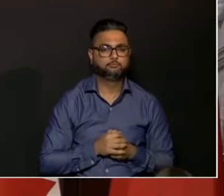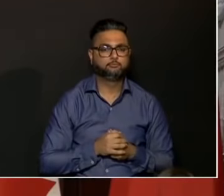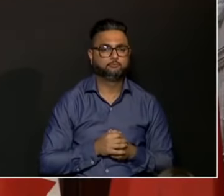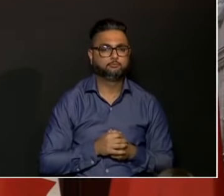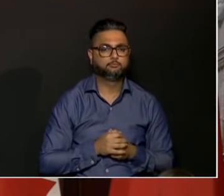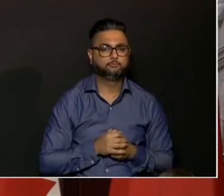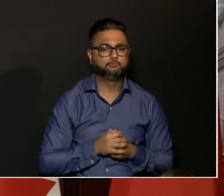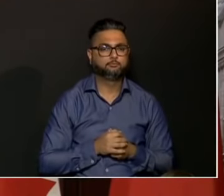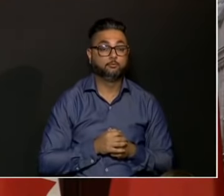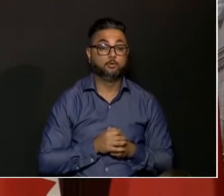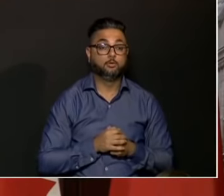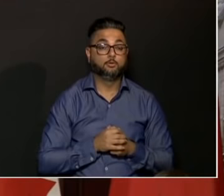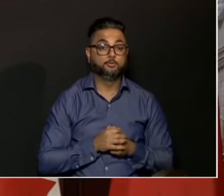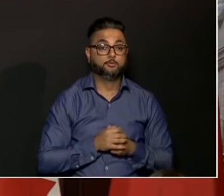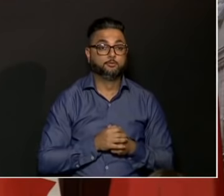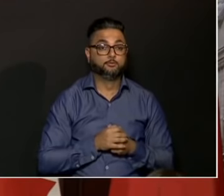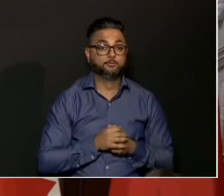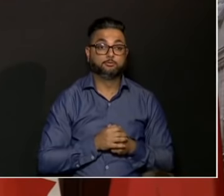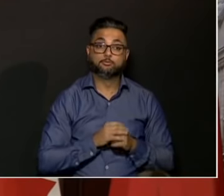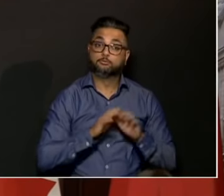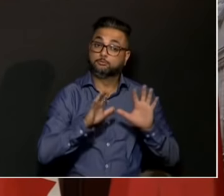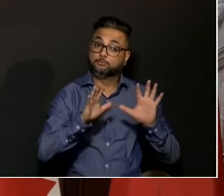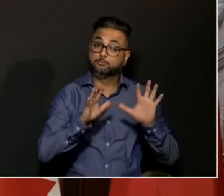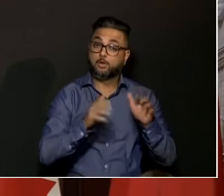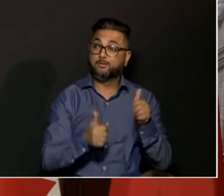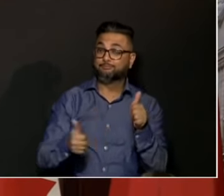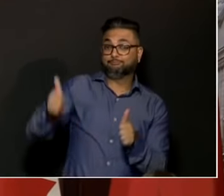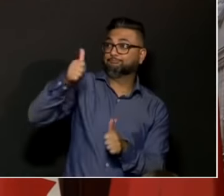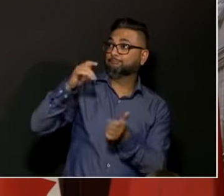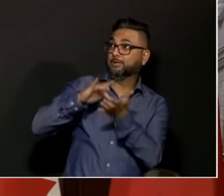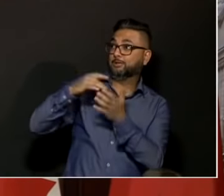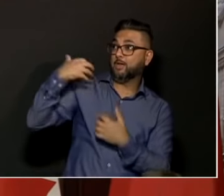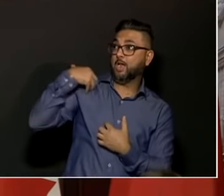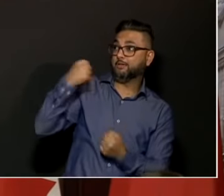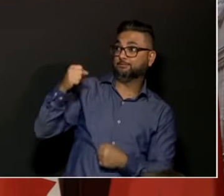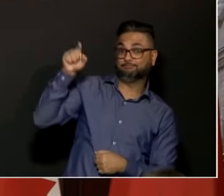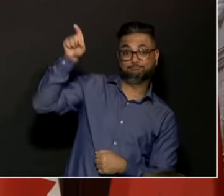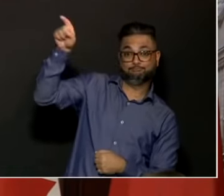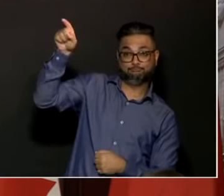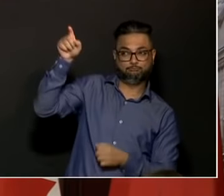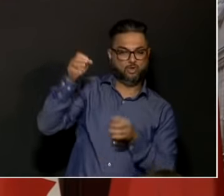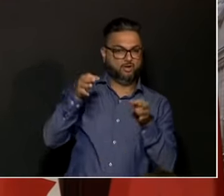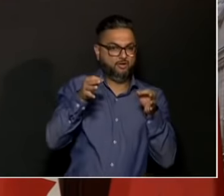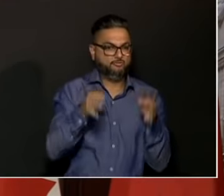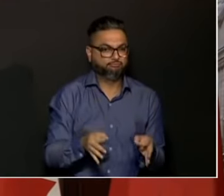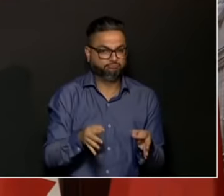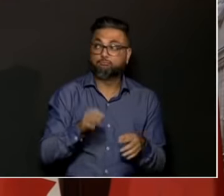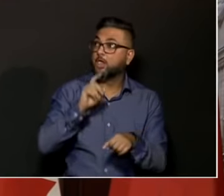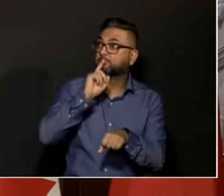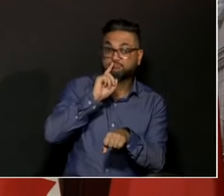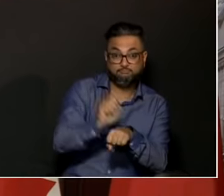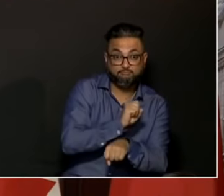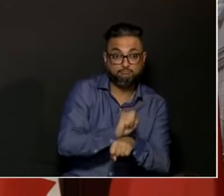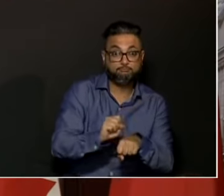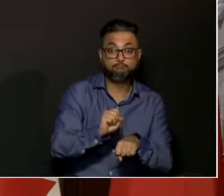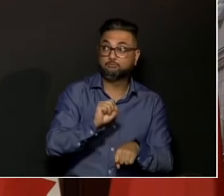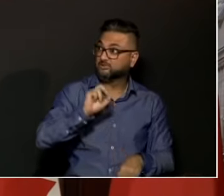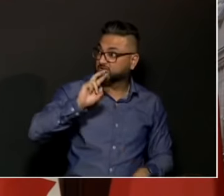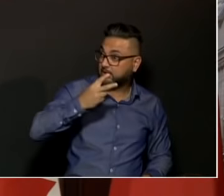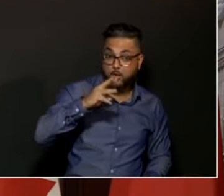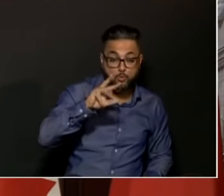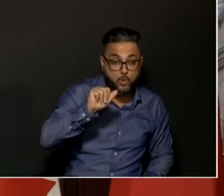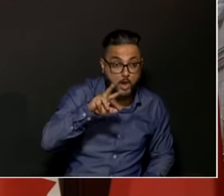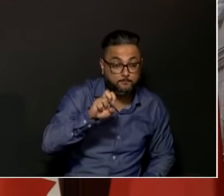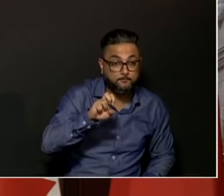that determination to the Chief Medical Officer of Health to say whether we are in wave 2 or not. But we